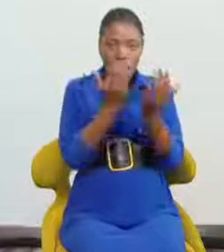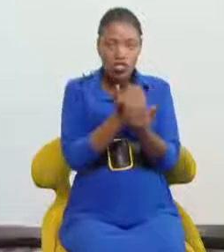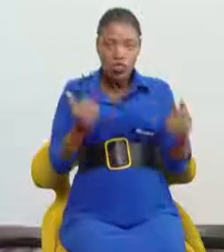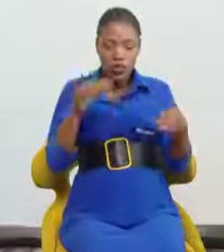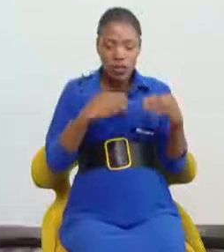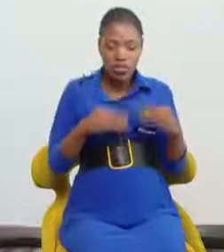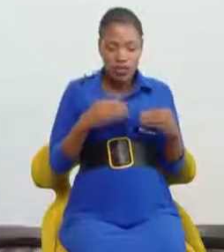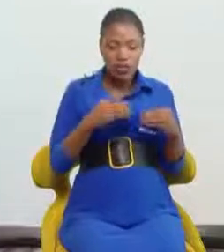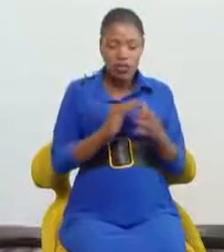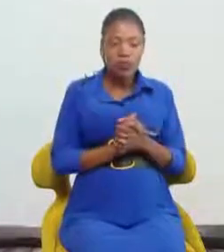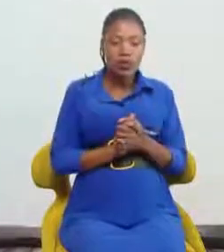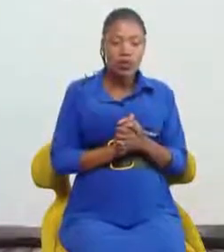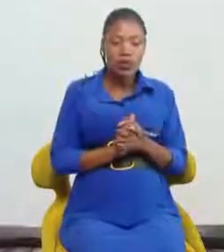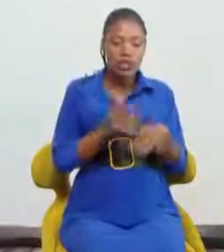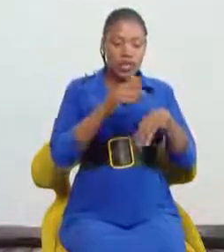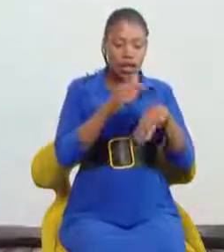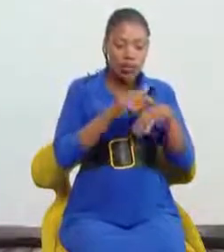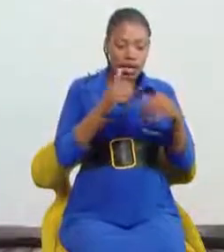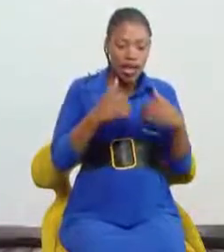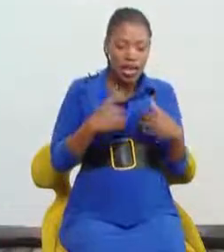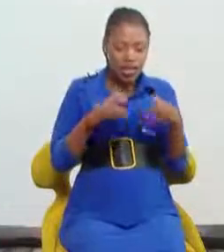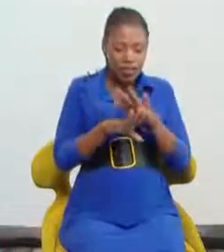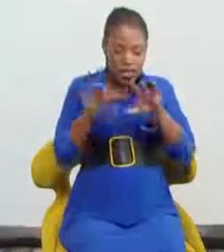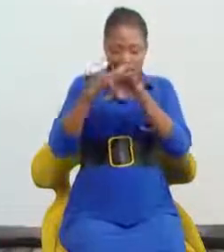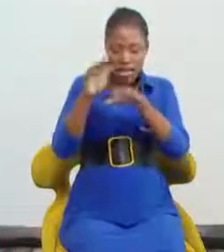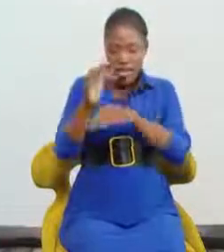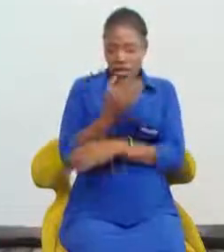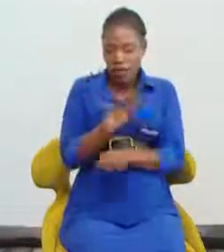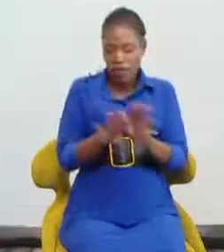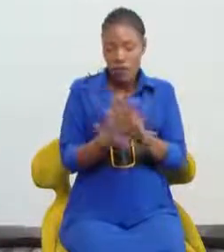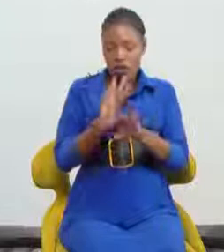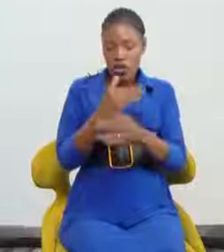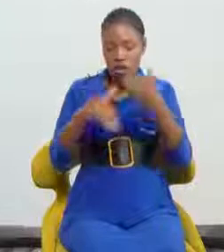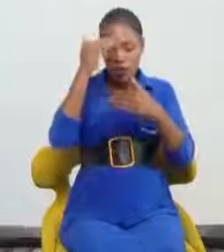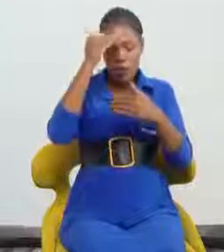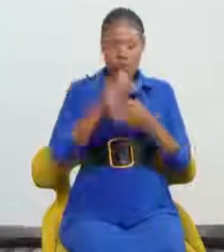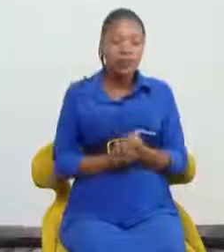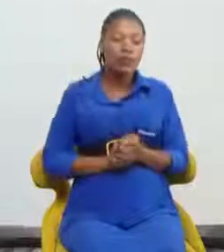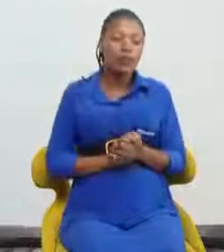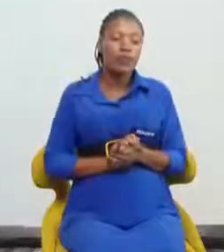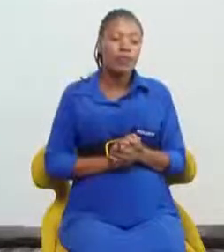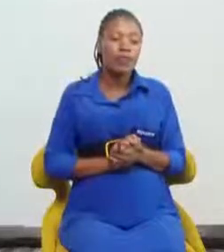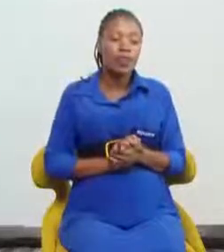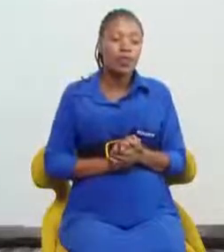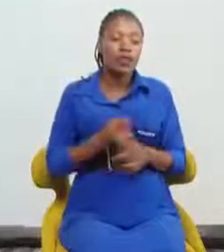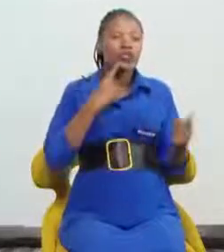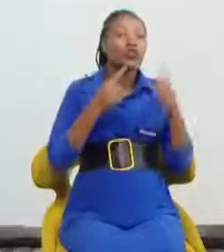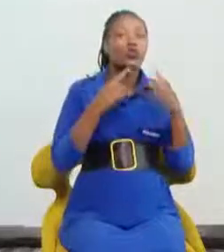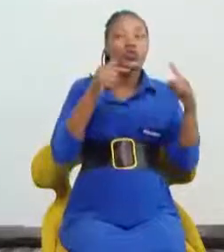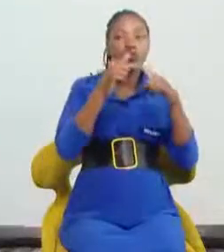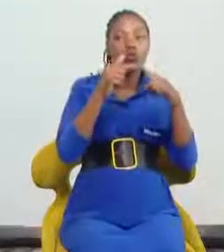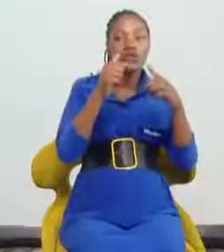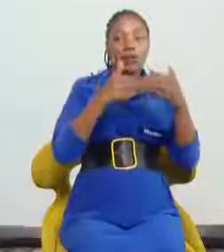centers in every university. Seriously, before, I was talking with the president